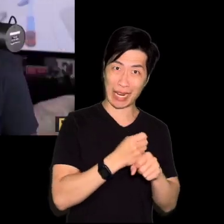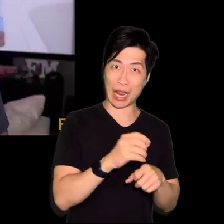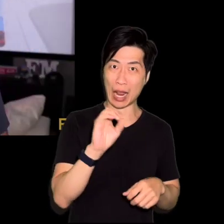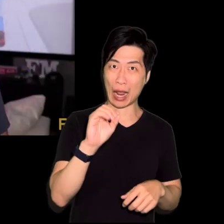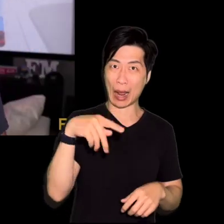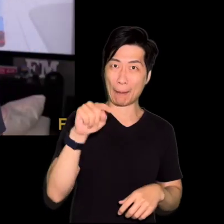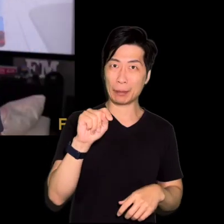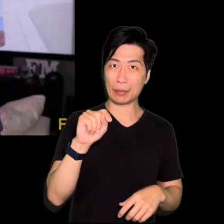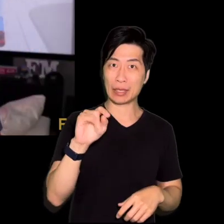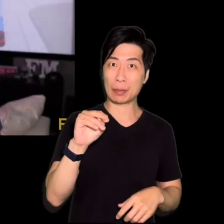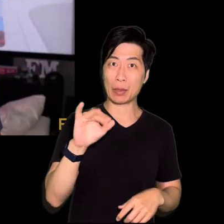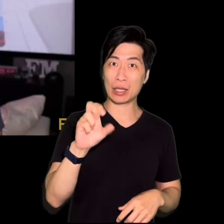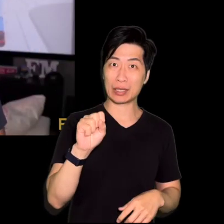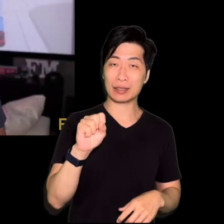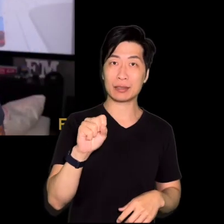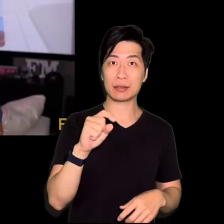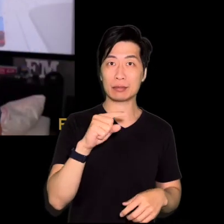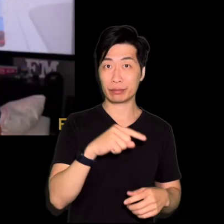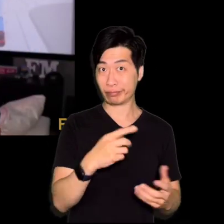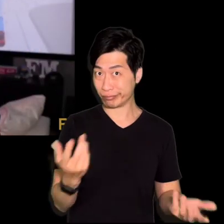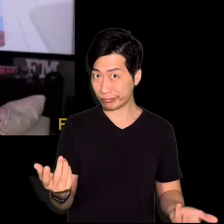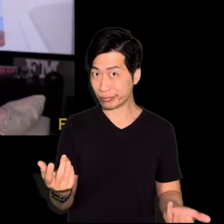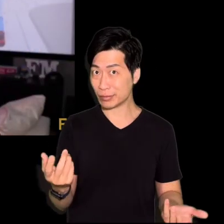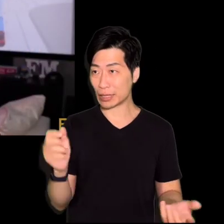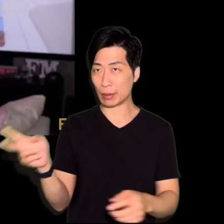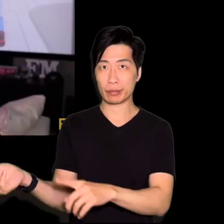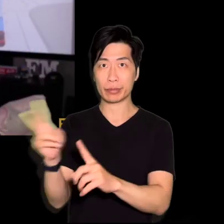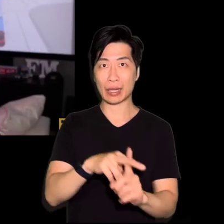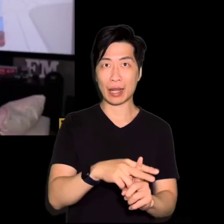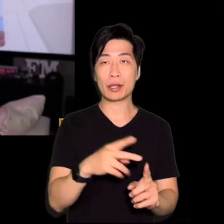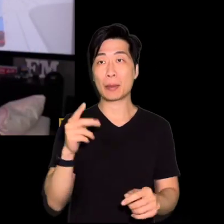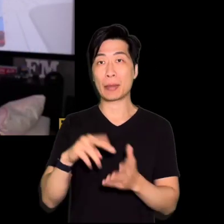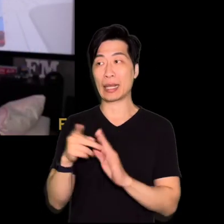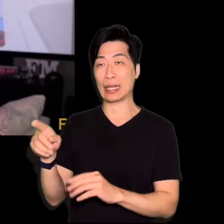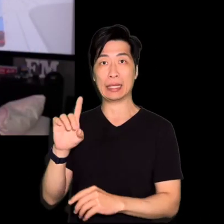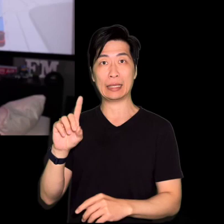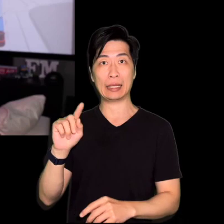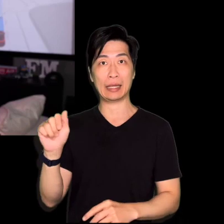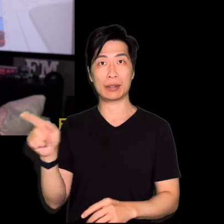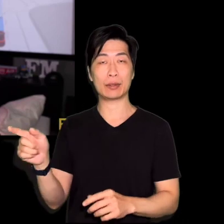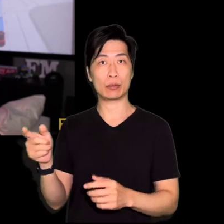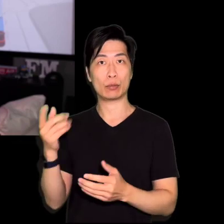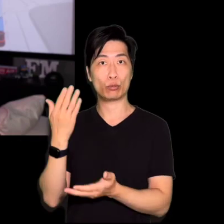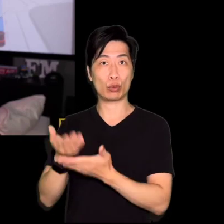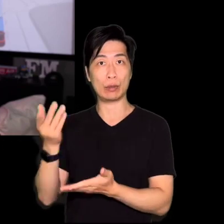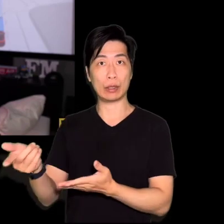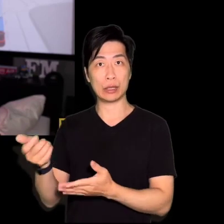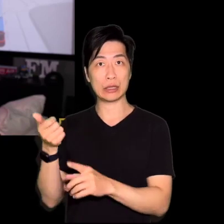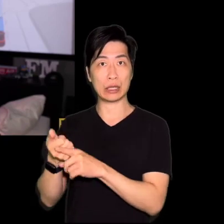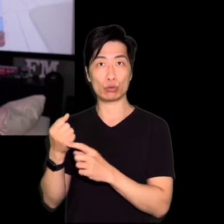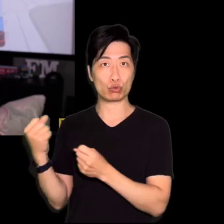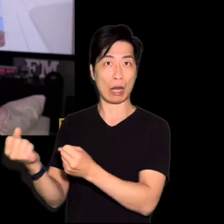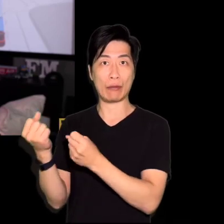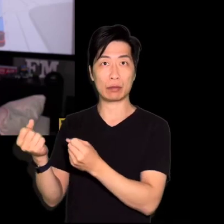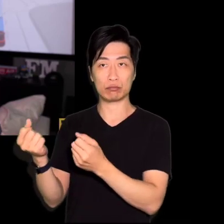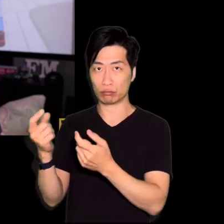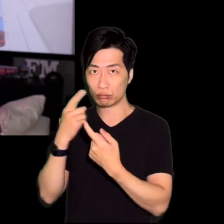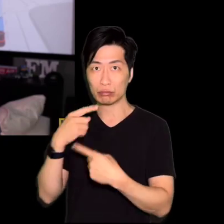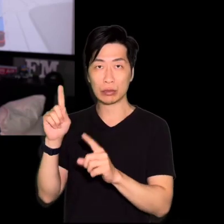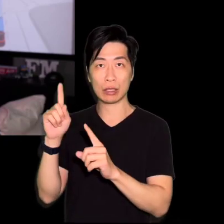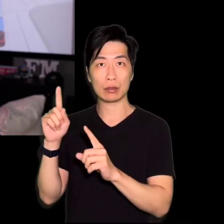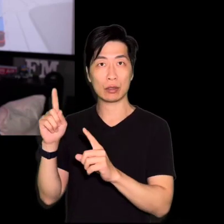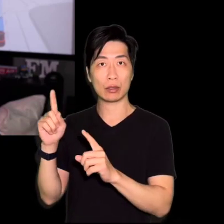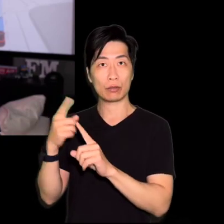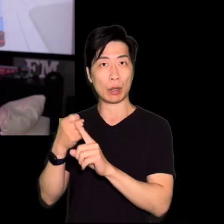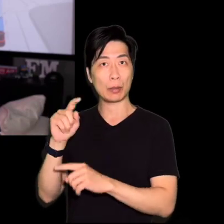bot. And what I'm trying to say here is that if we have data that proves that self-driving is now complete